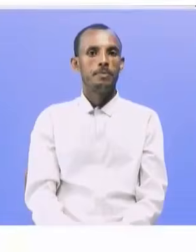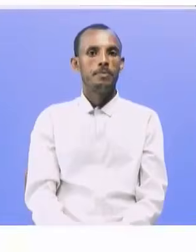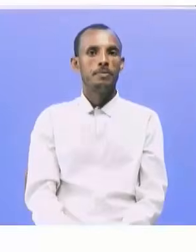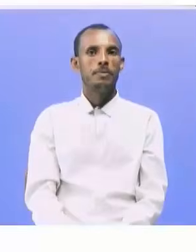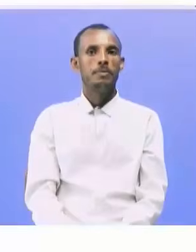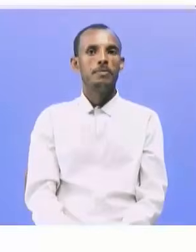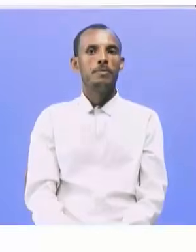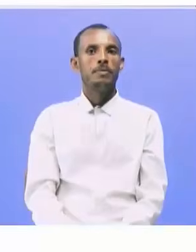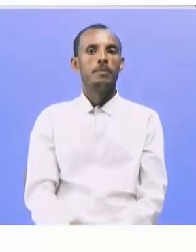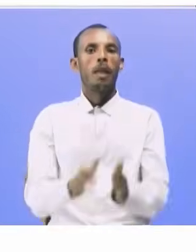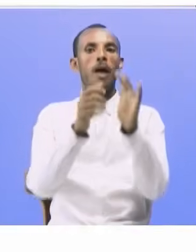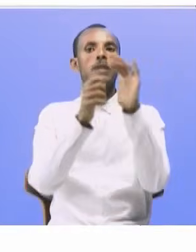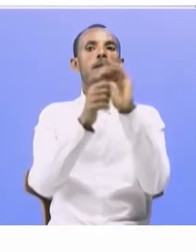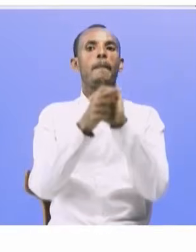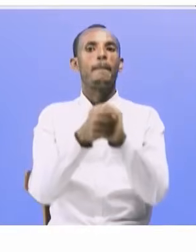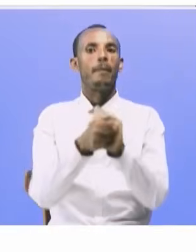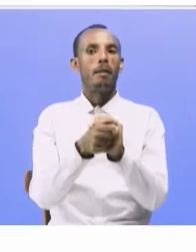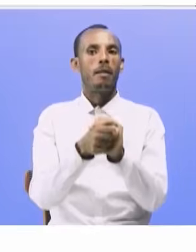Example.